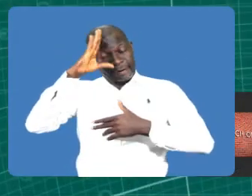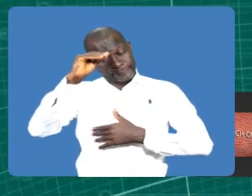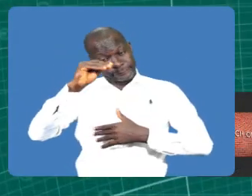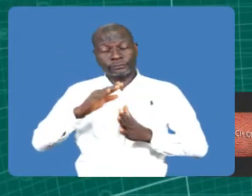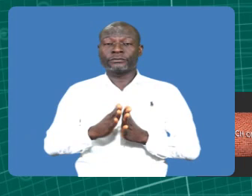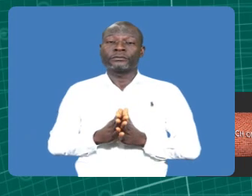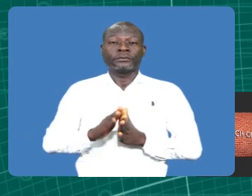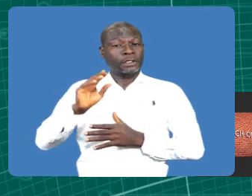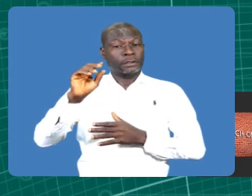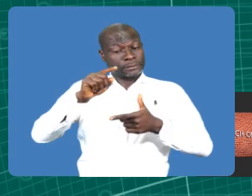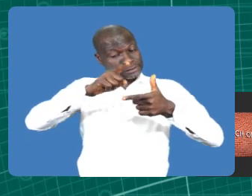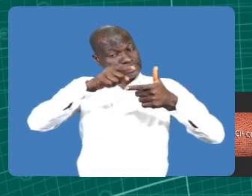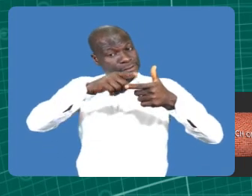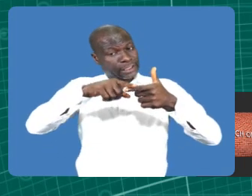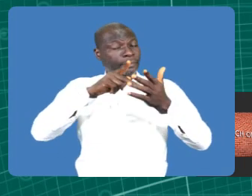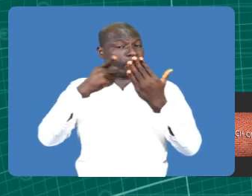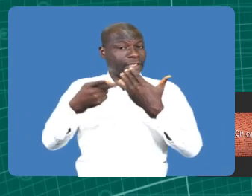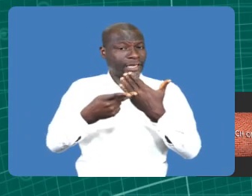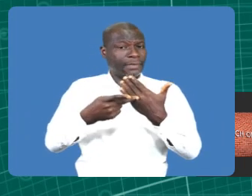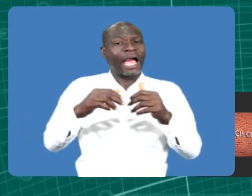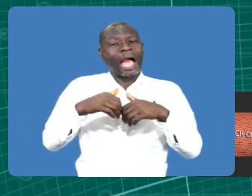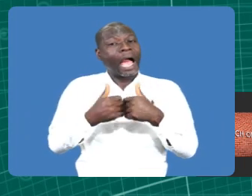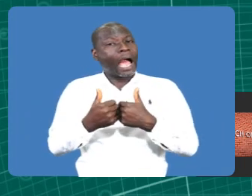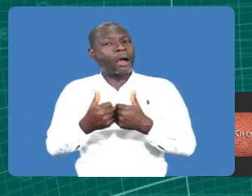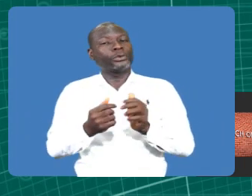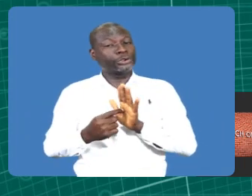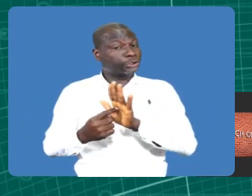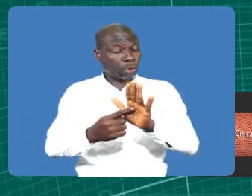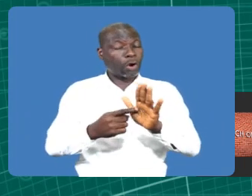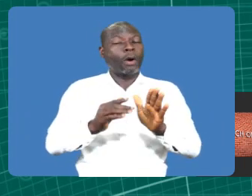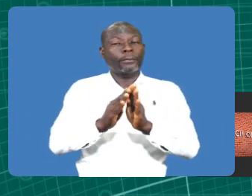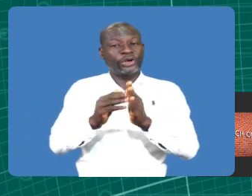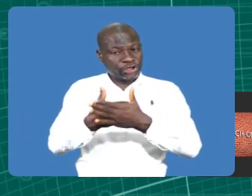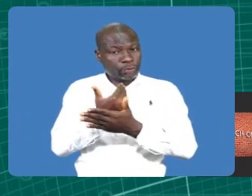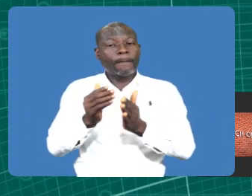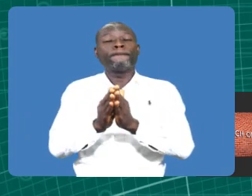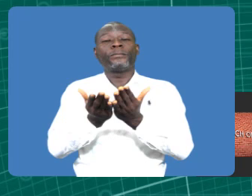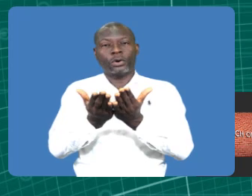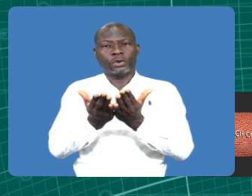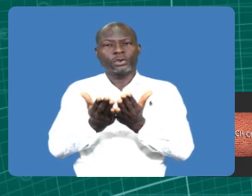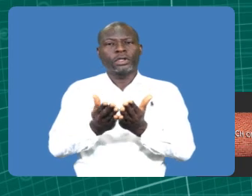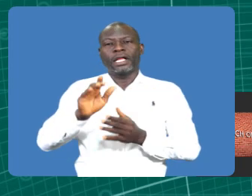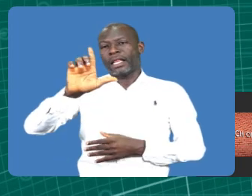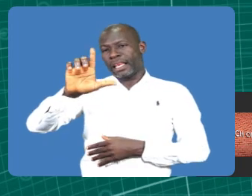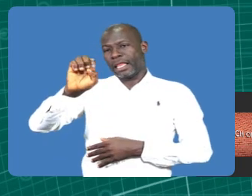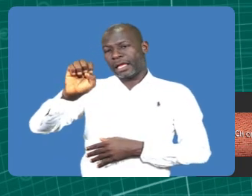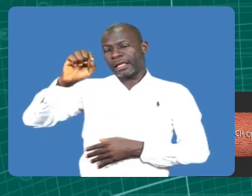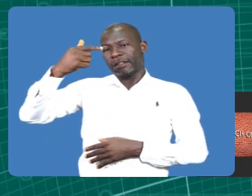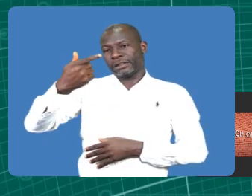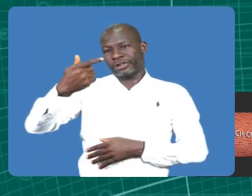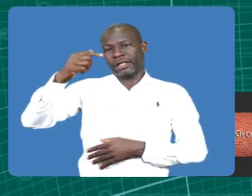Mr. Chairman, the second part of our program today has to do with the launching of my new book